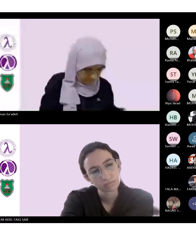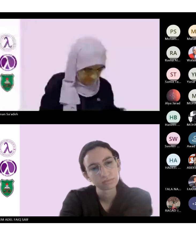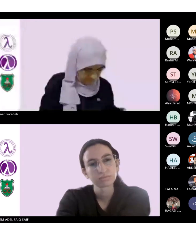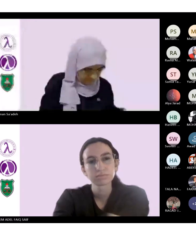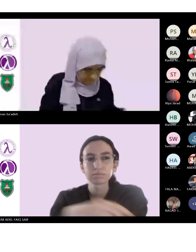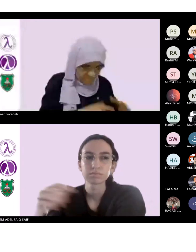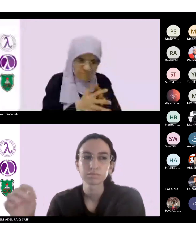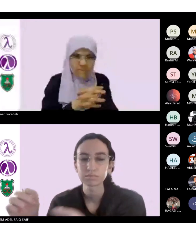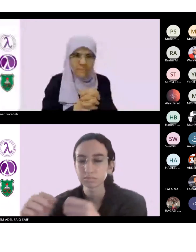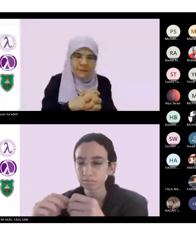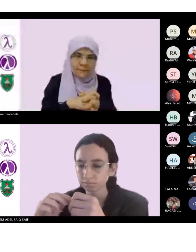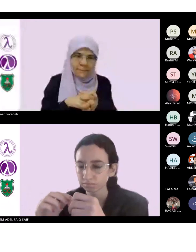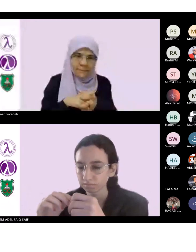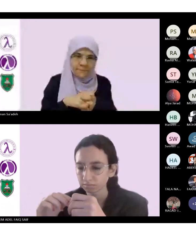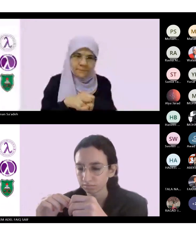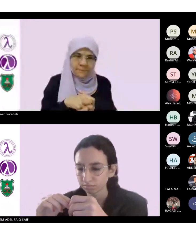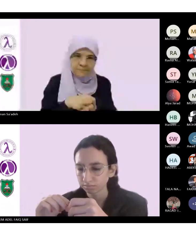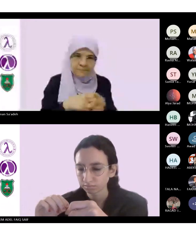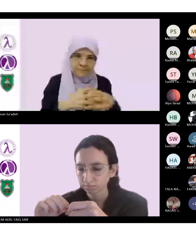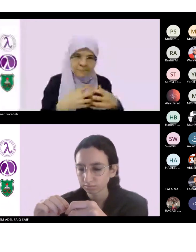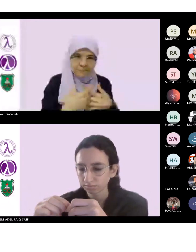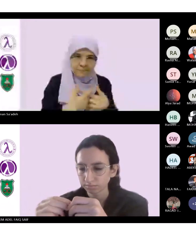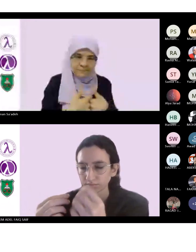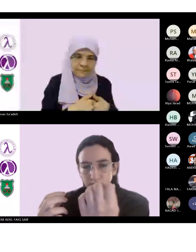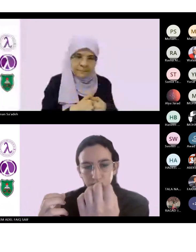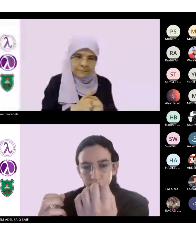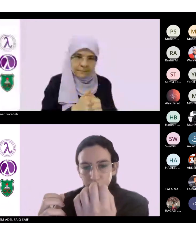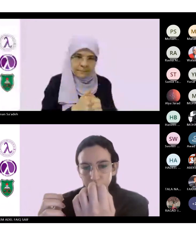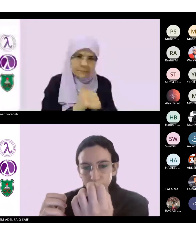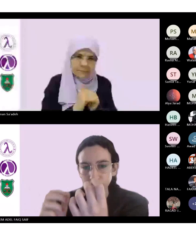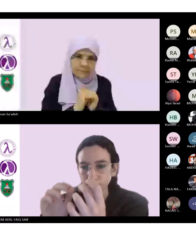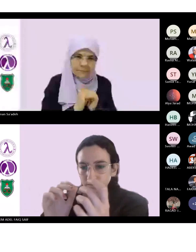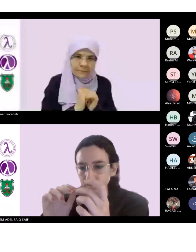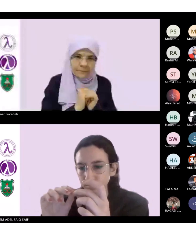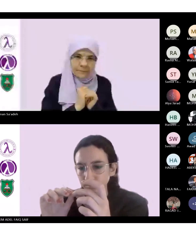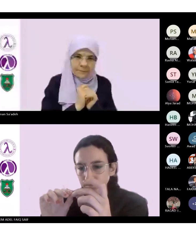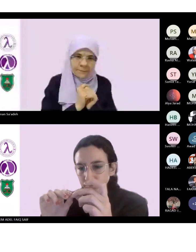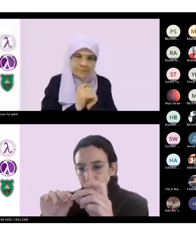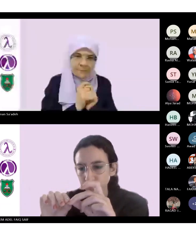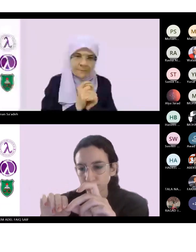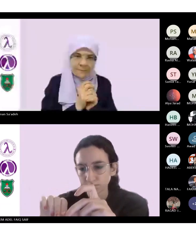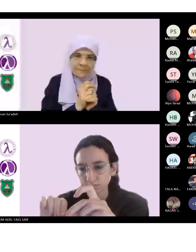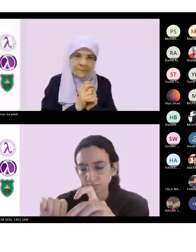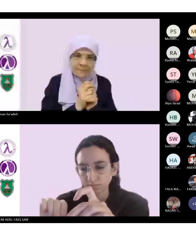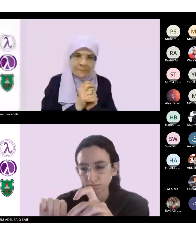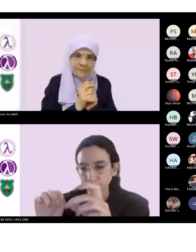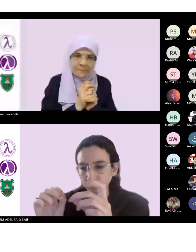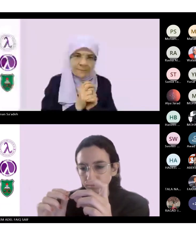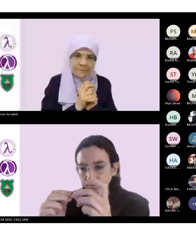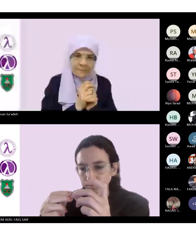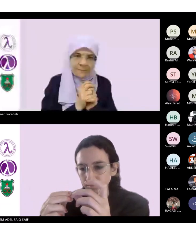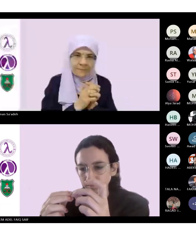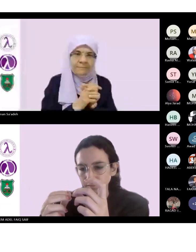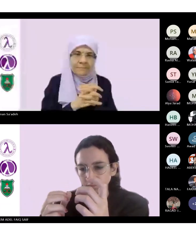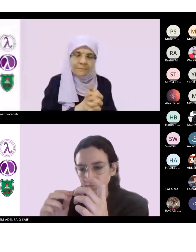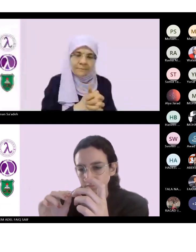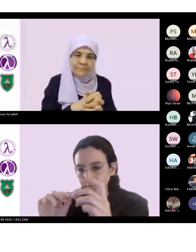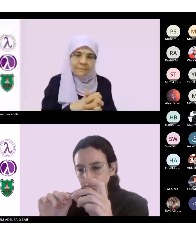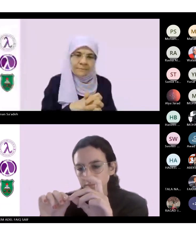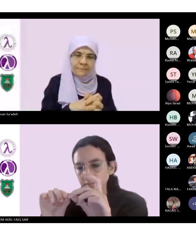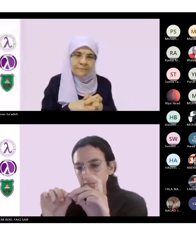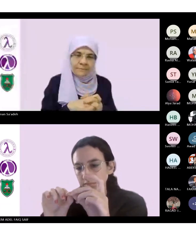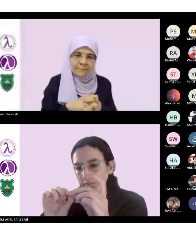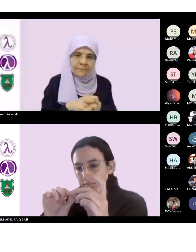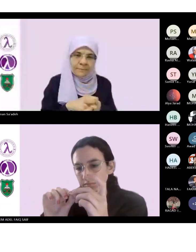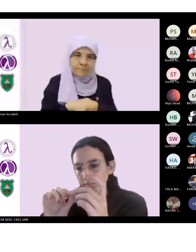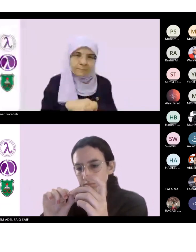I was in this situation, absolutely. I was hesitating between math, between physics, and then